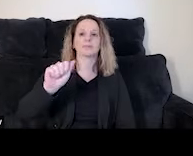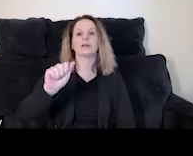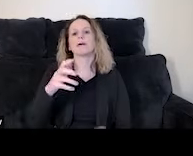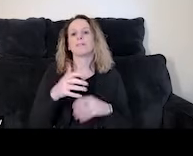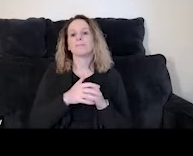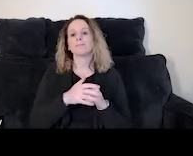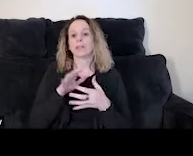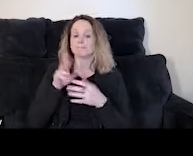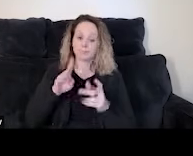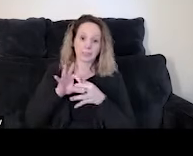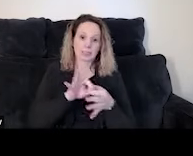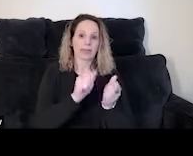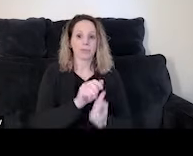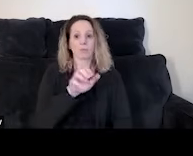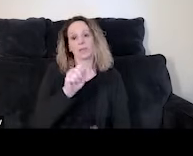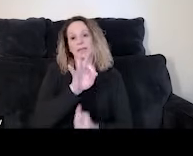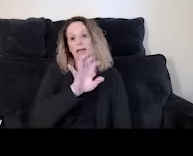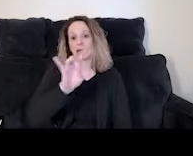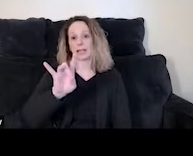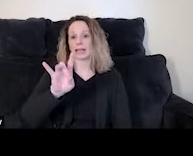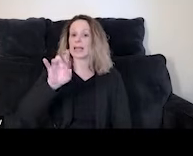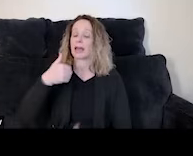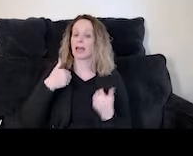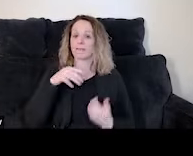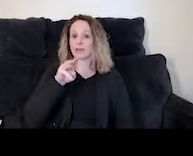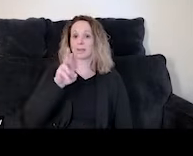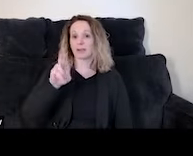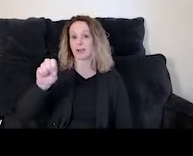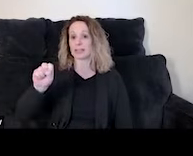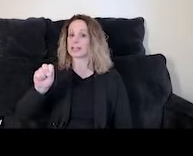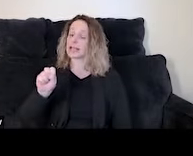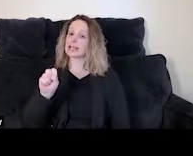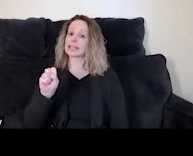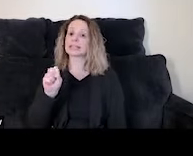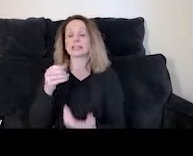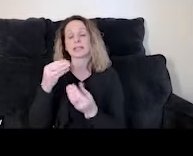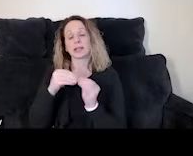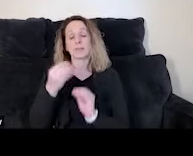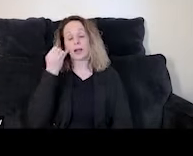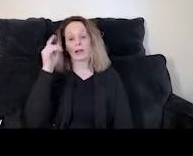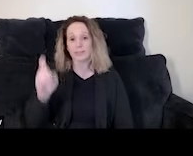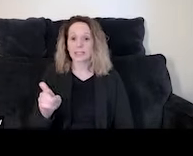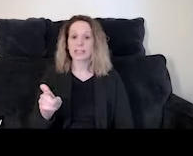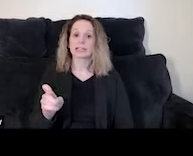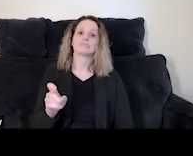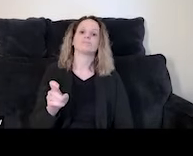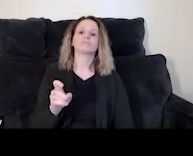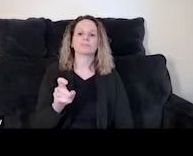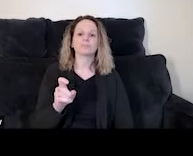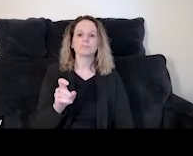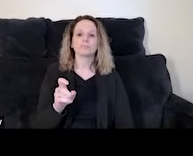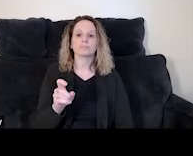opportunity to connect through 988. We also have an MRSS crisis line to respond through mobile crisis, like